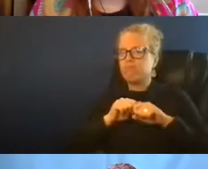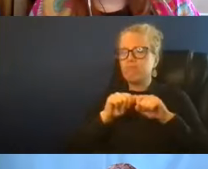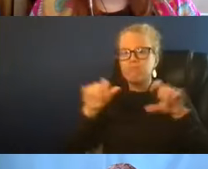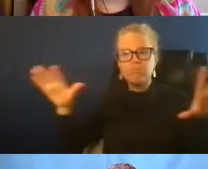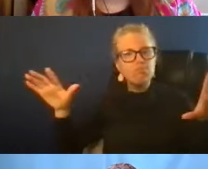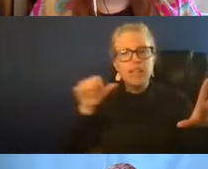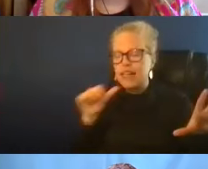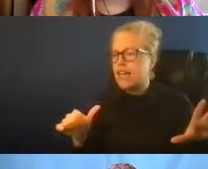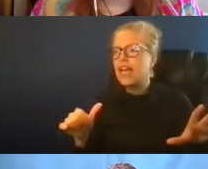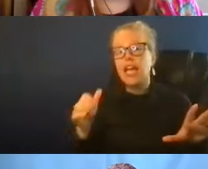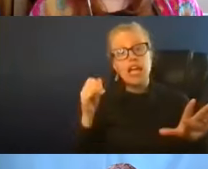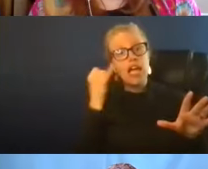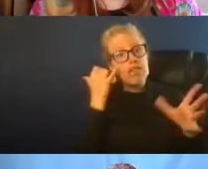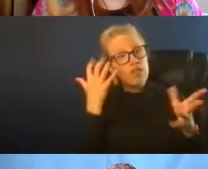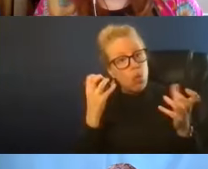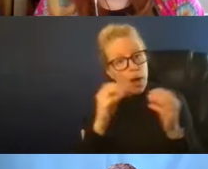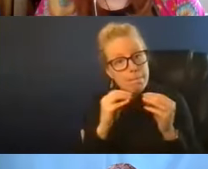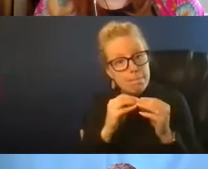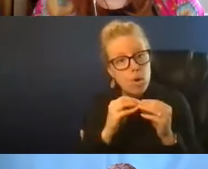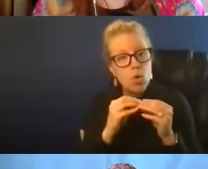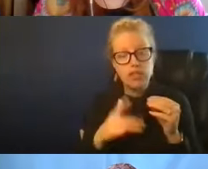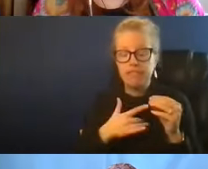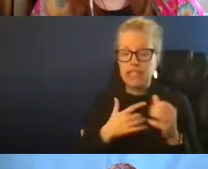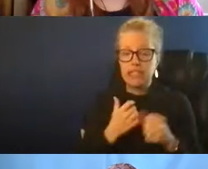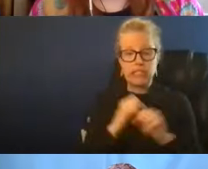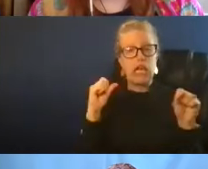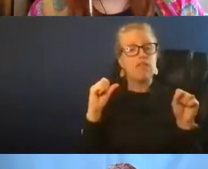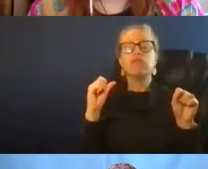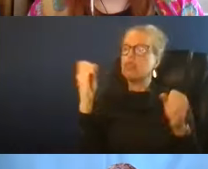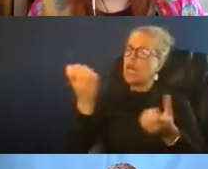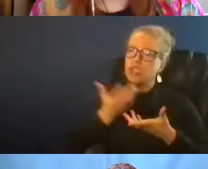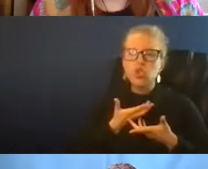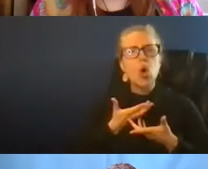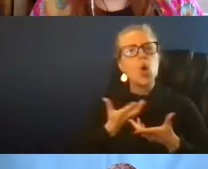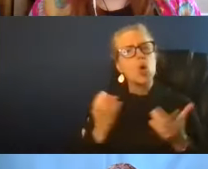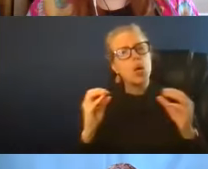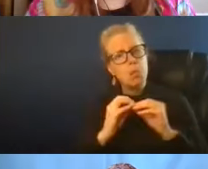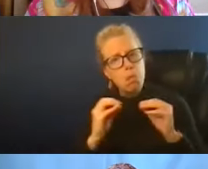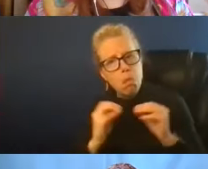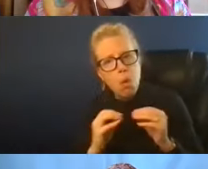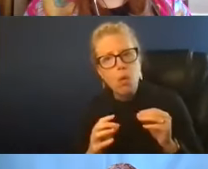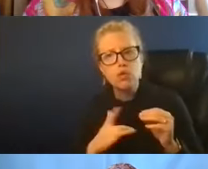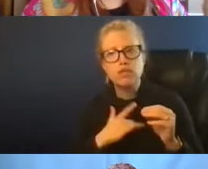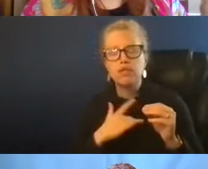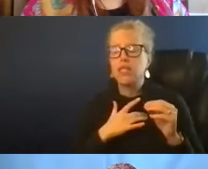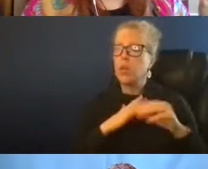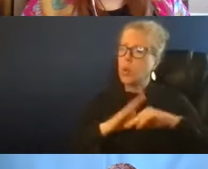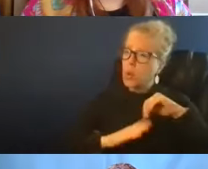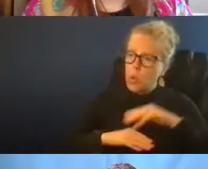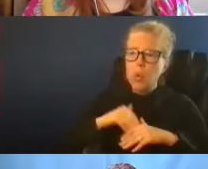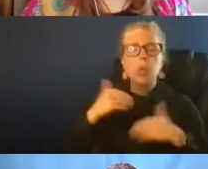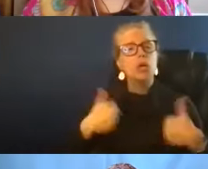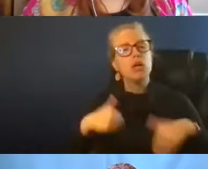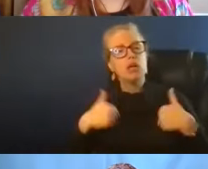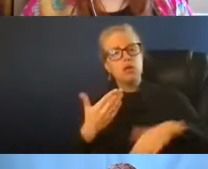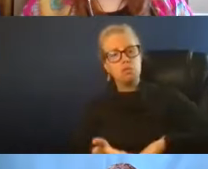feel safer, please let us know. Or if there's anything else that we could do for you to make you feel